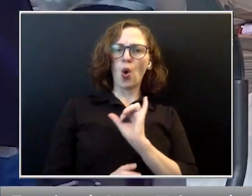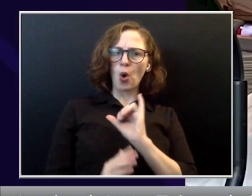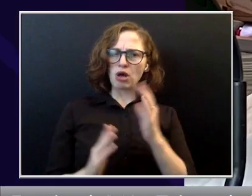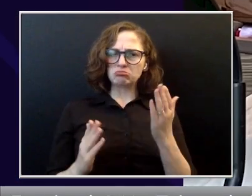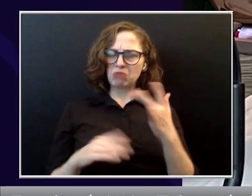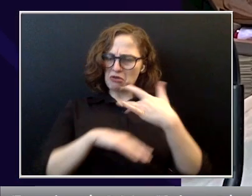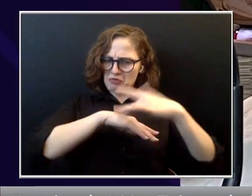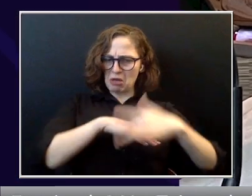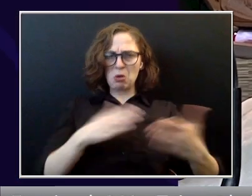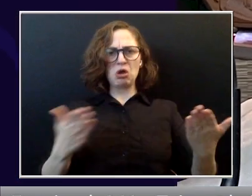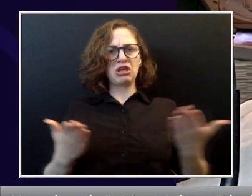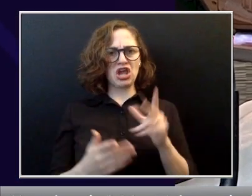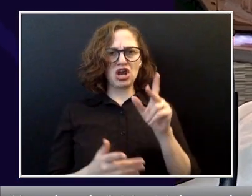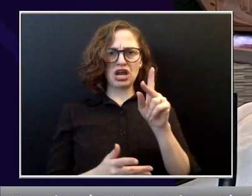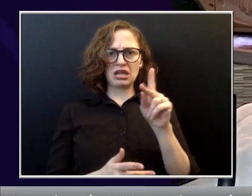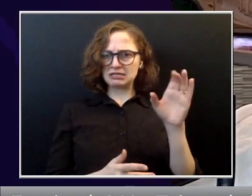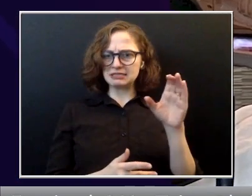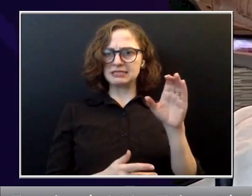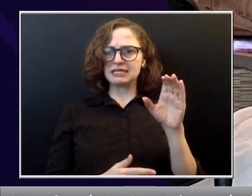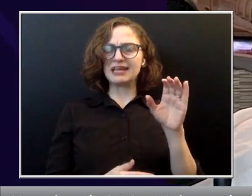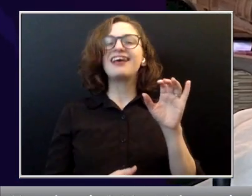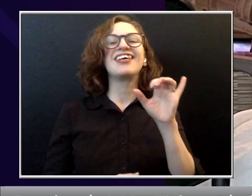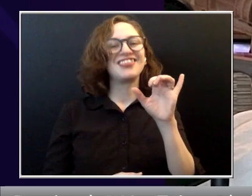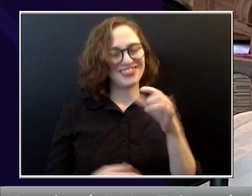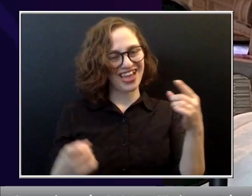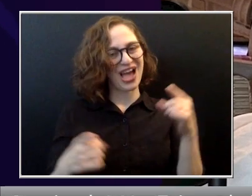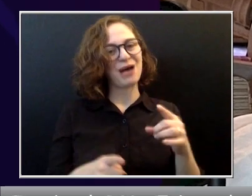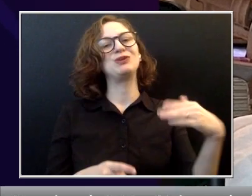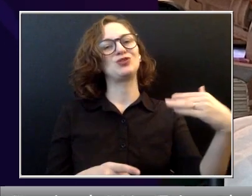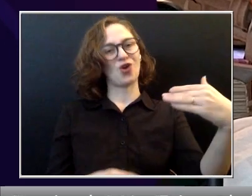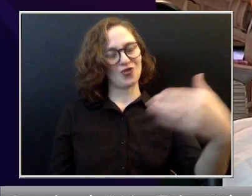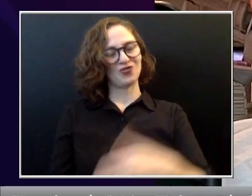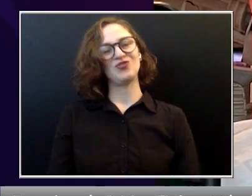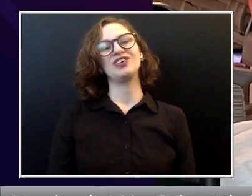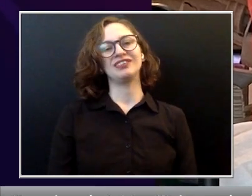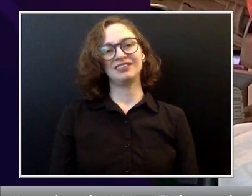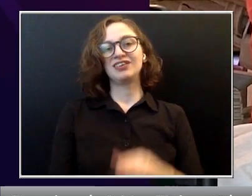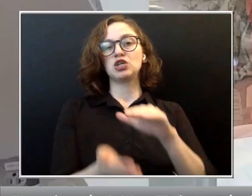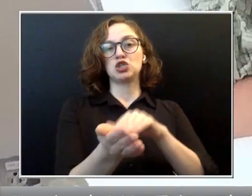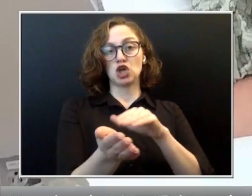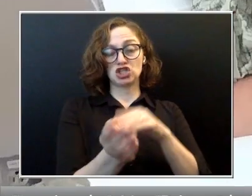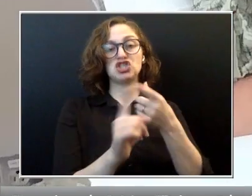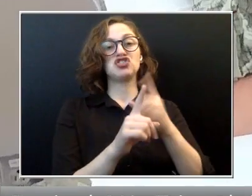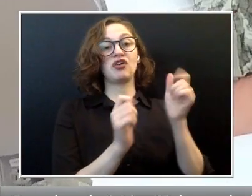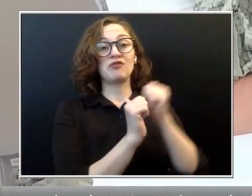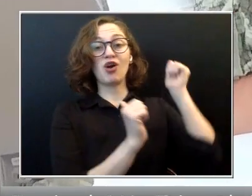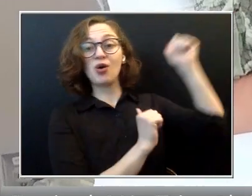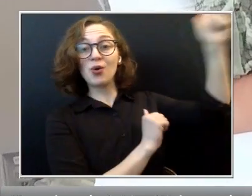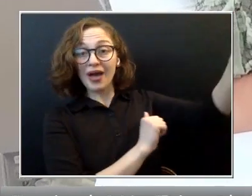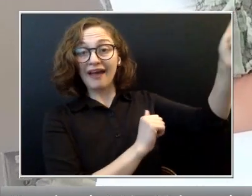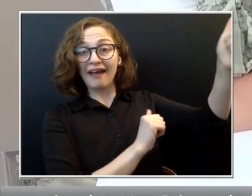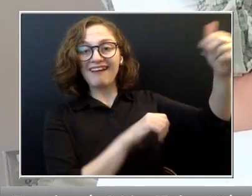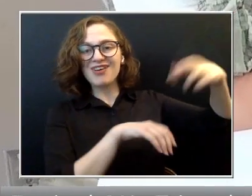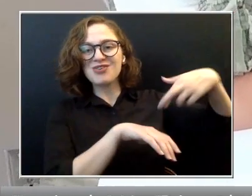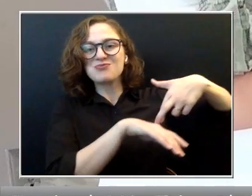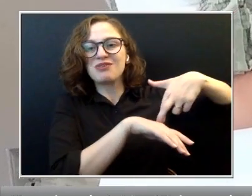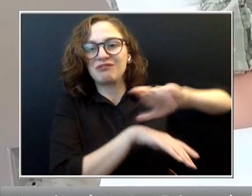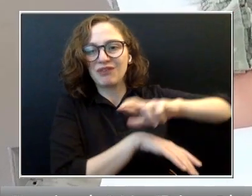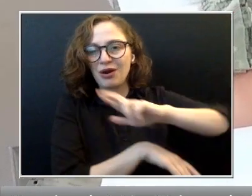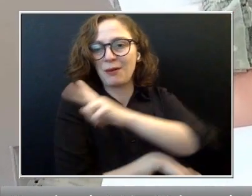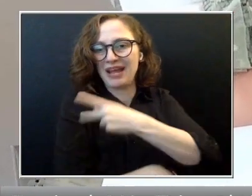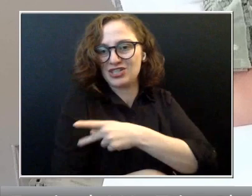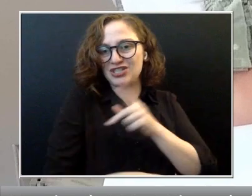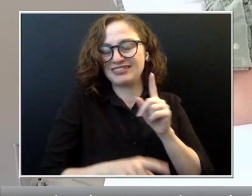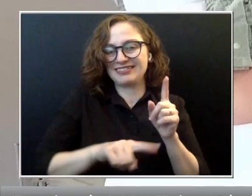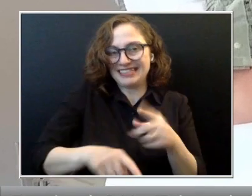it happens quite a bit where doctors from far away are referring their patients here. So it's really a huge benefit for people who actually live in this